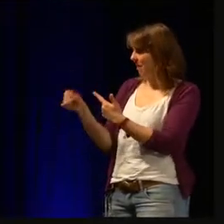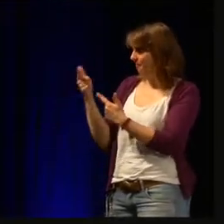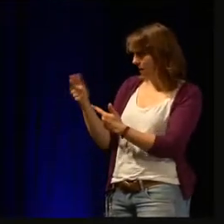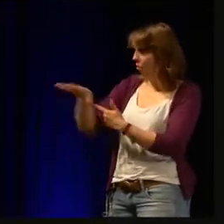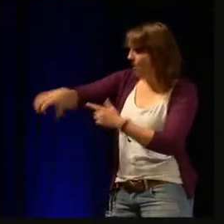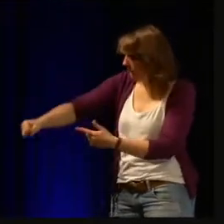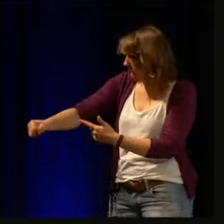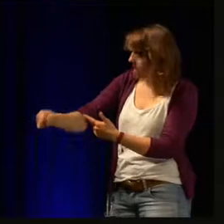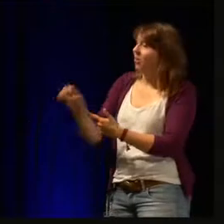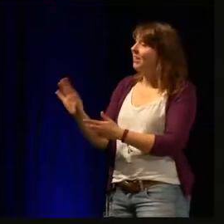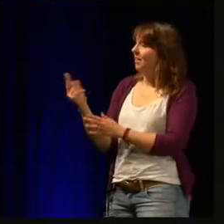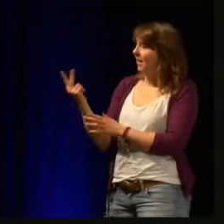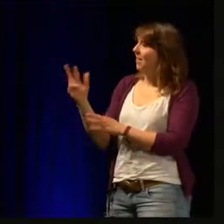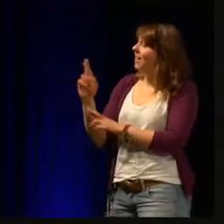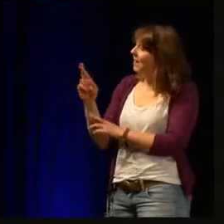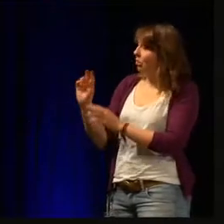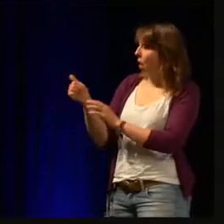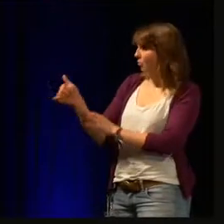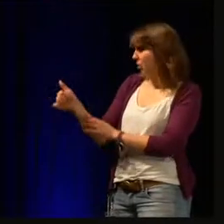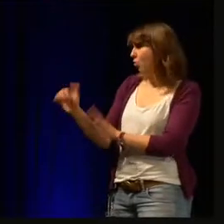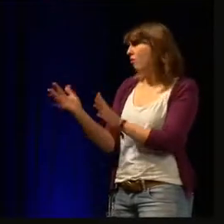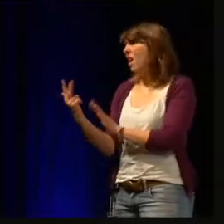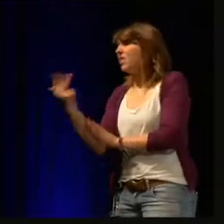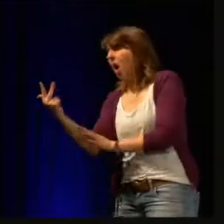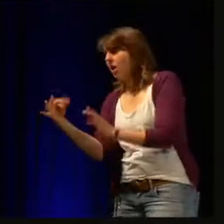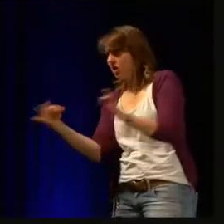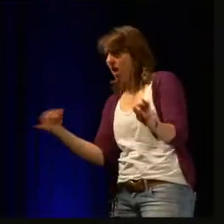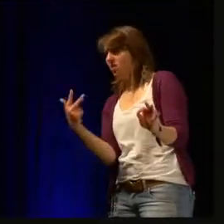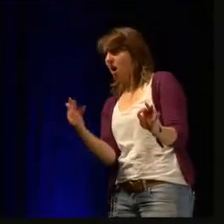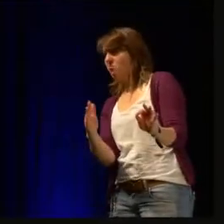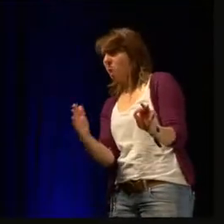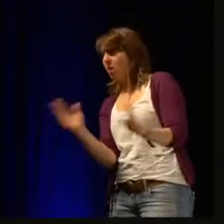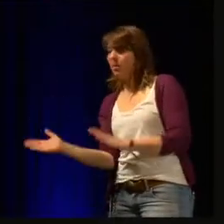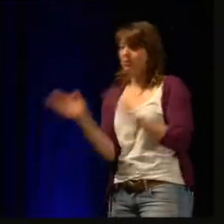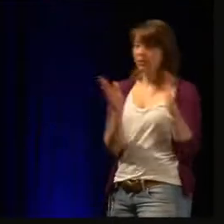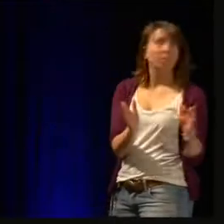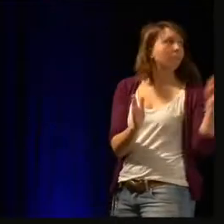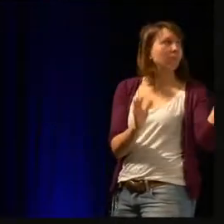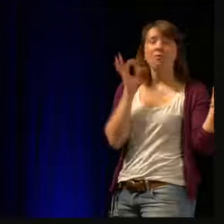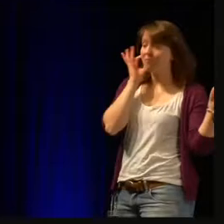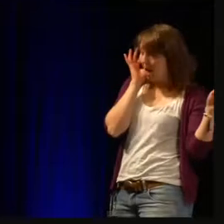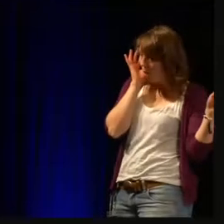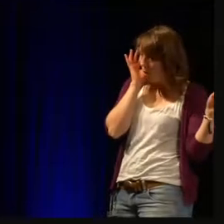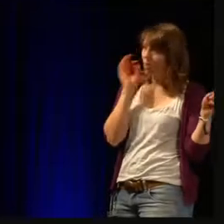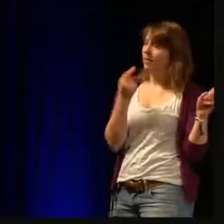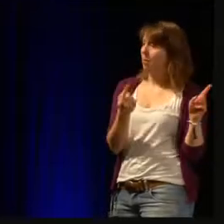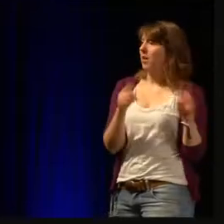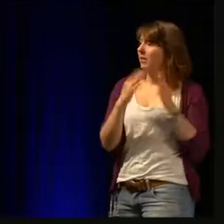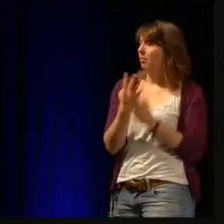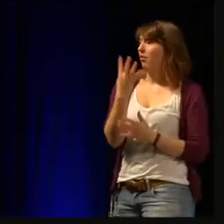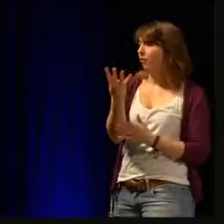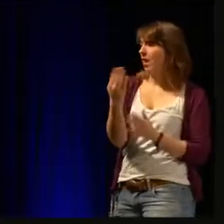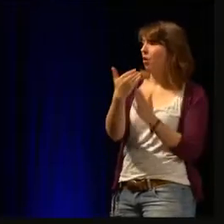two crimes, robbing a store. And to the right there's a woman. She